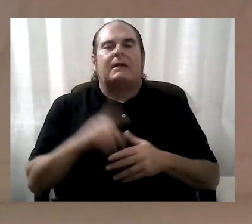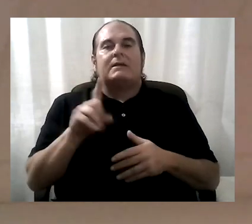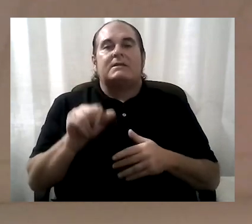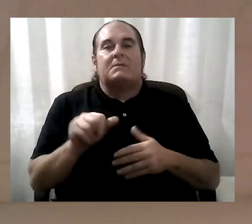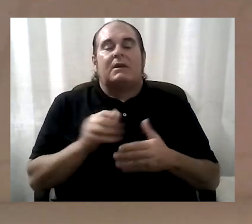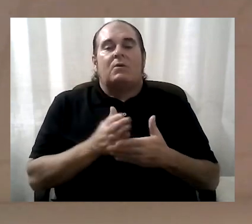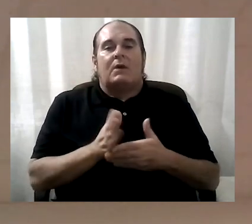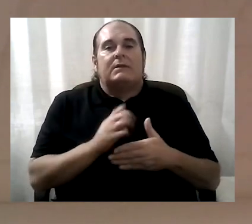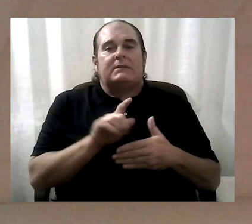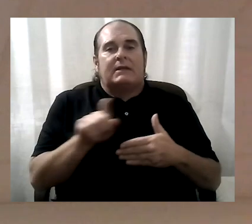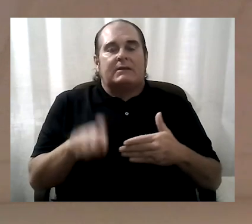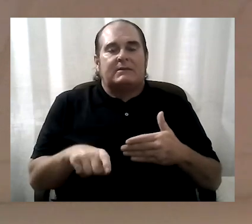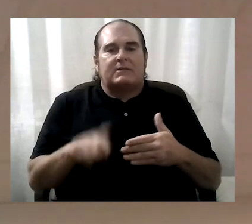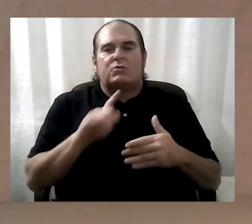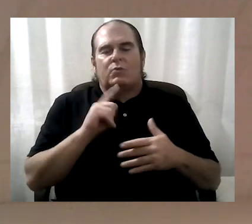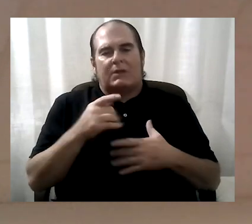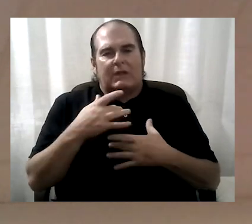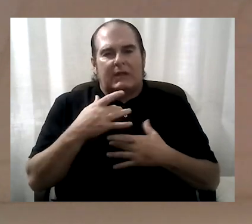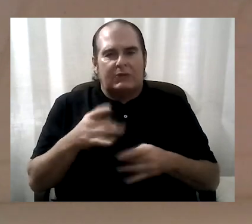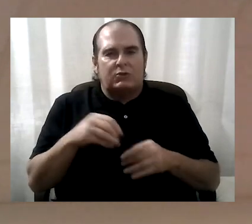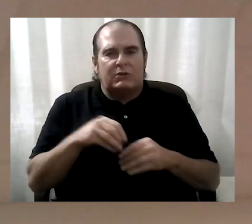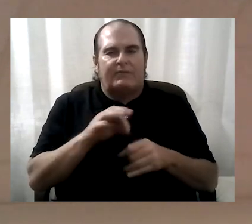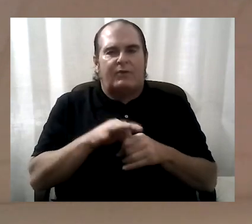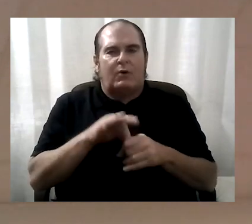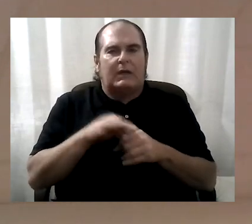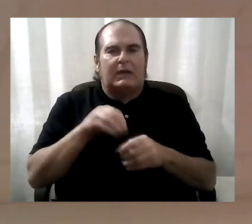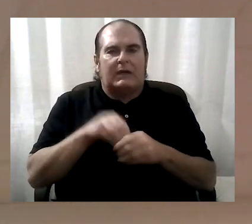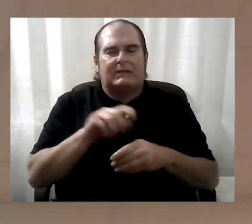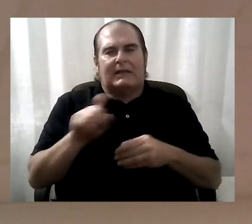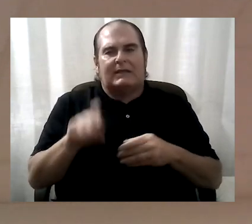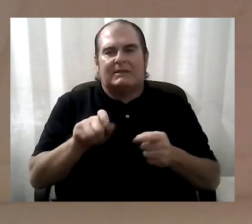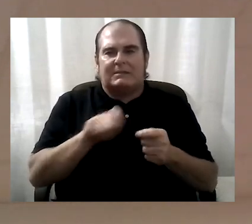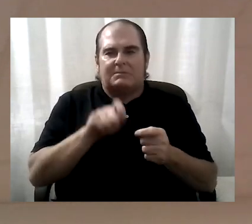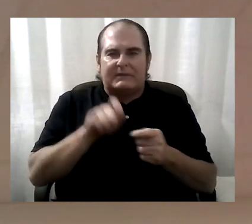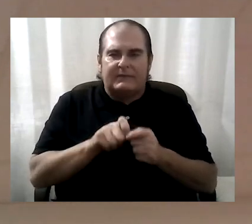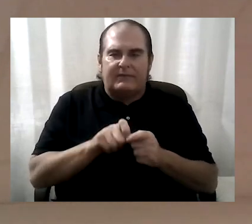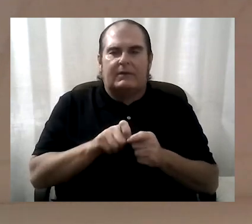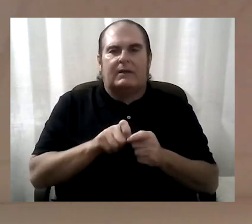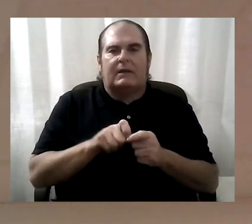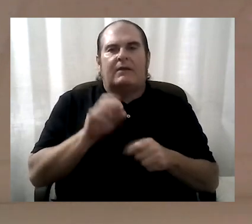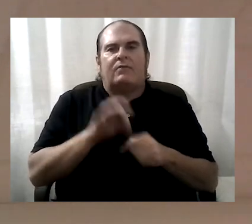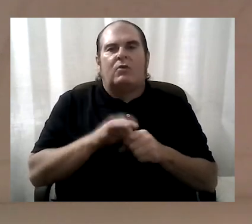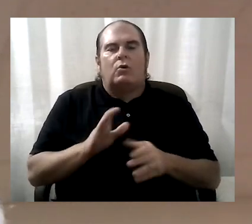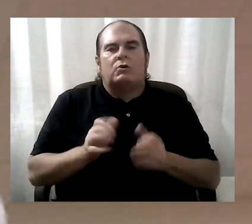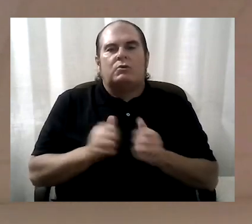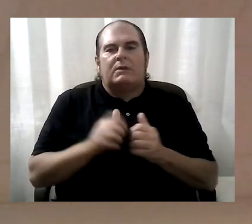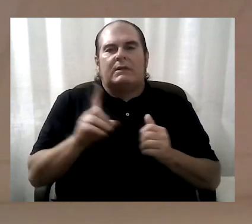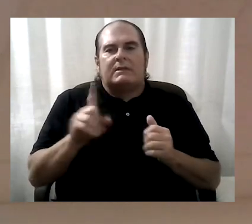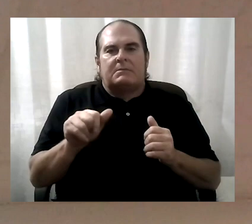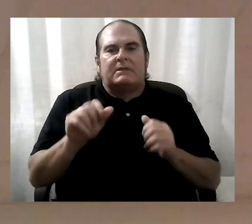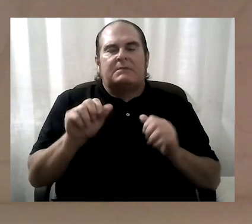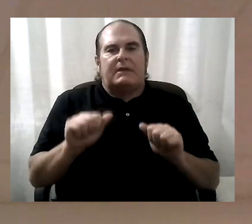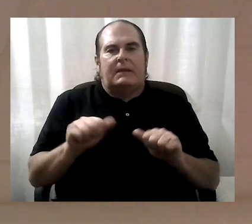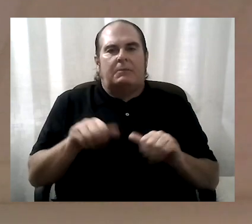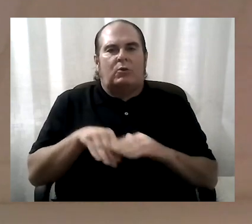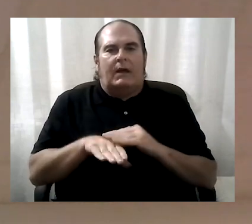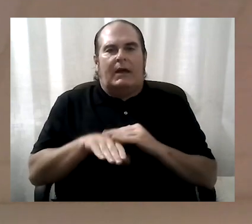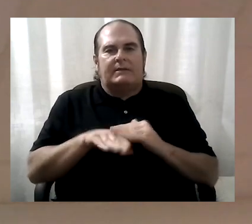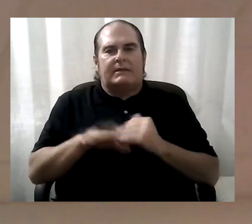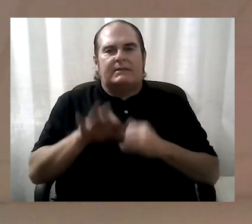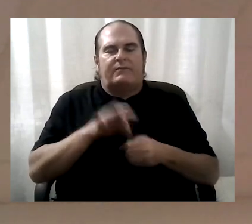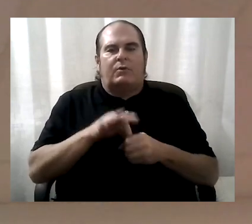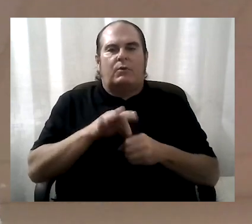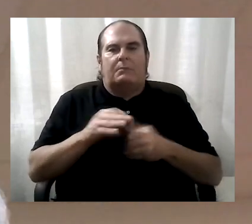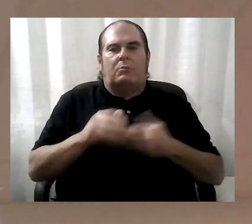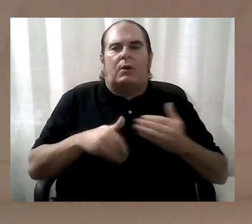interested in voting in Texas, and specifically voters with disabilities being able to access the voting process and